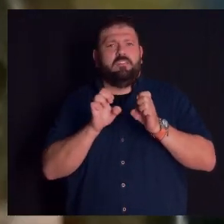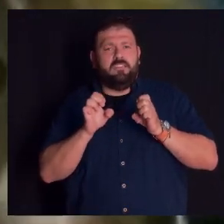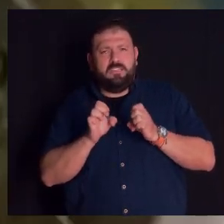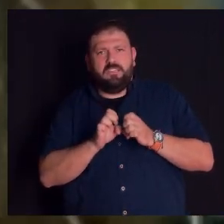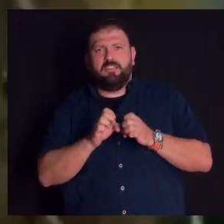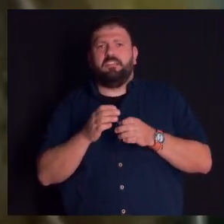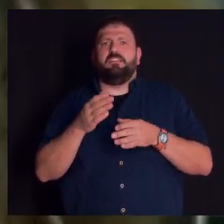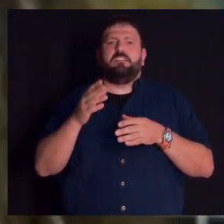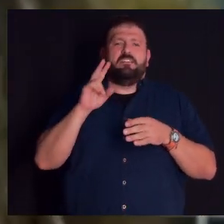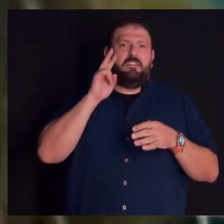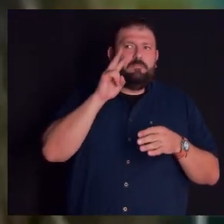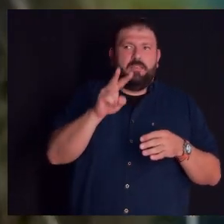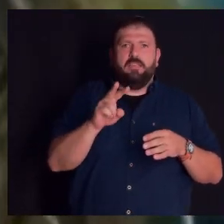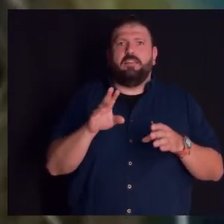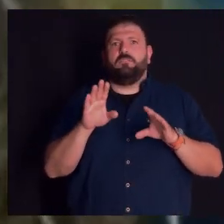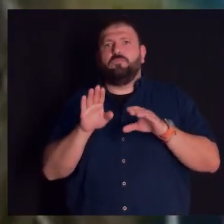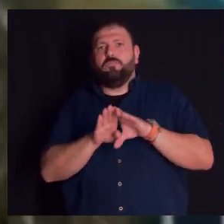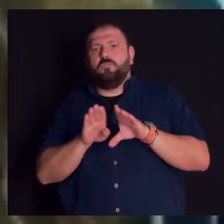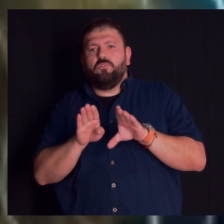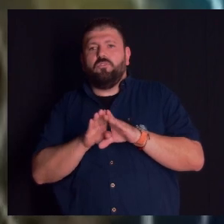we would meet with a team.